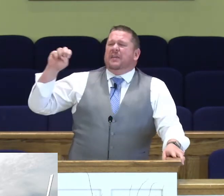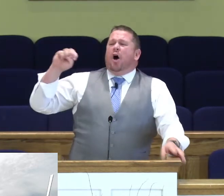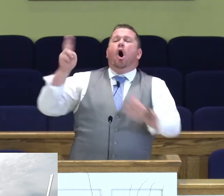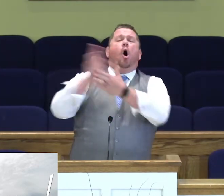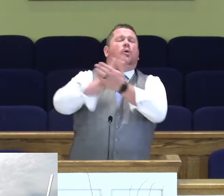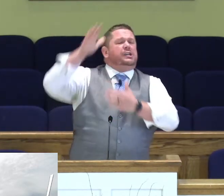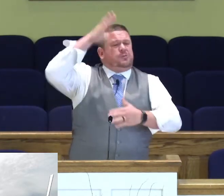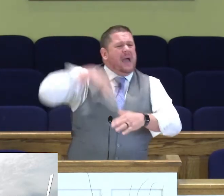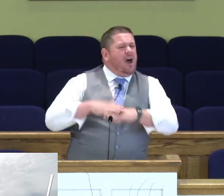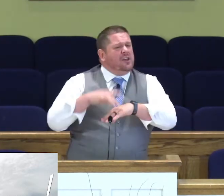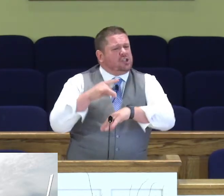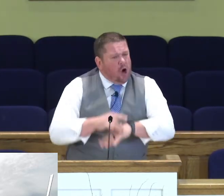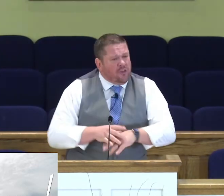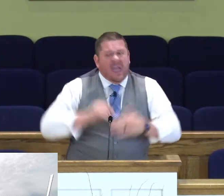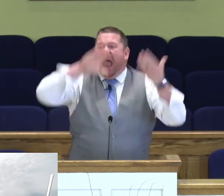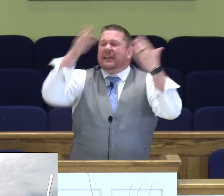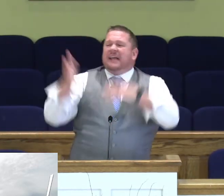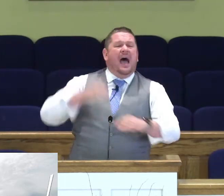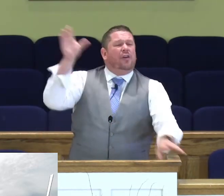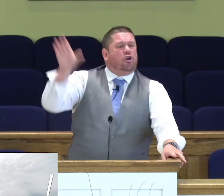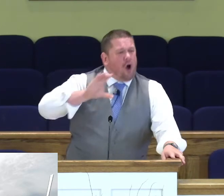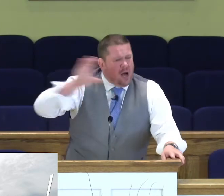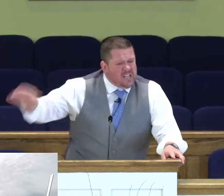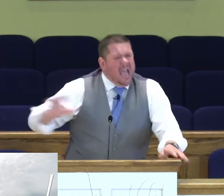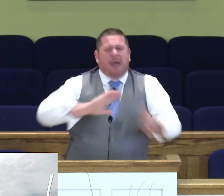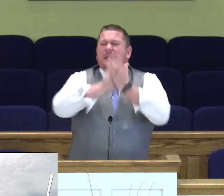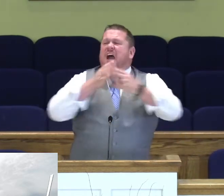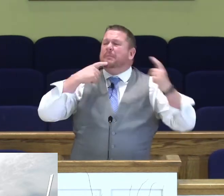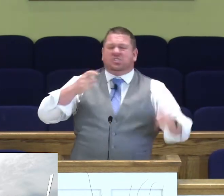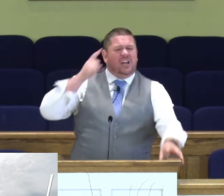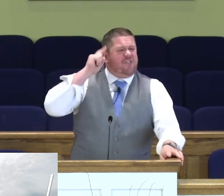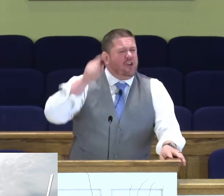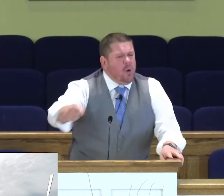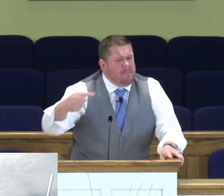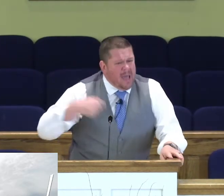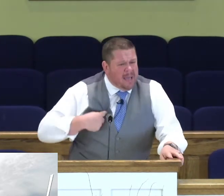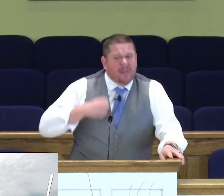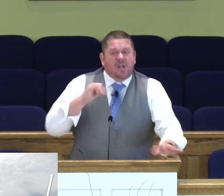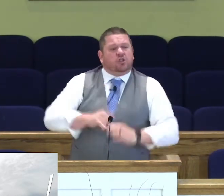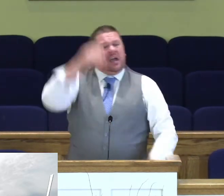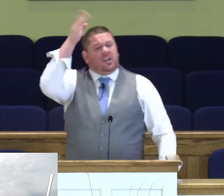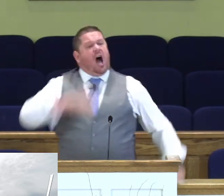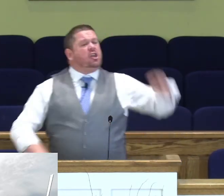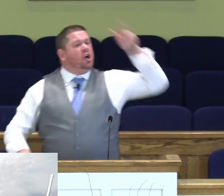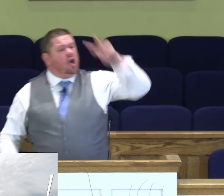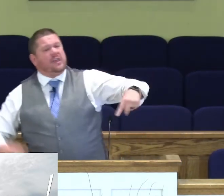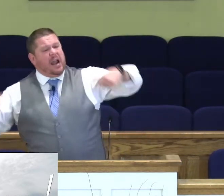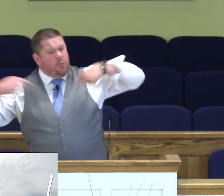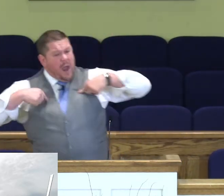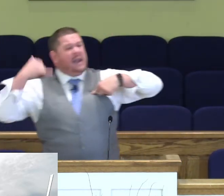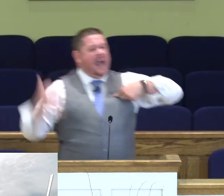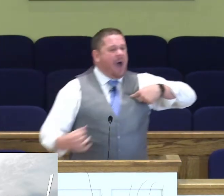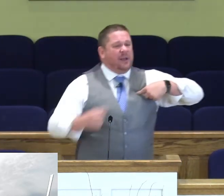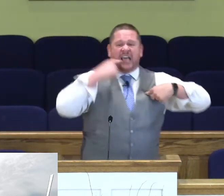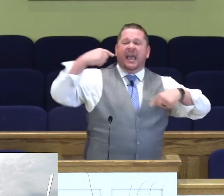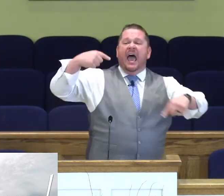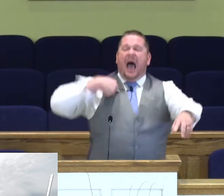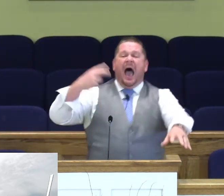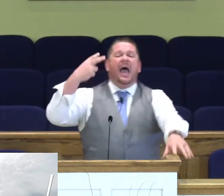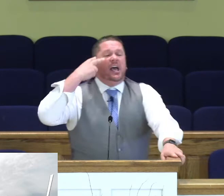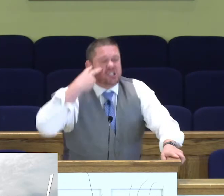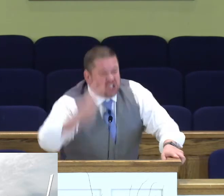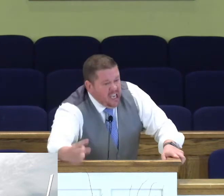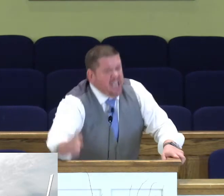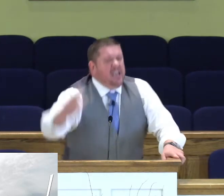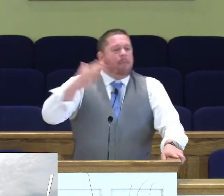and be the holiest man on this earth and die on the cross and become sin for you and me, so that God could look down at Randy now and say,